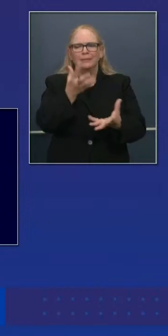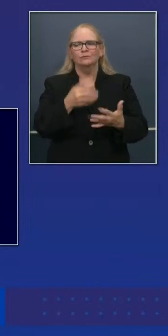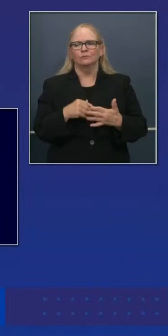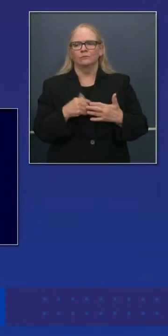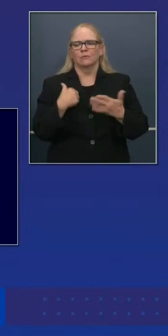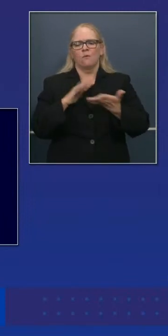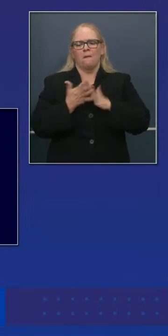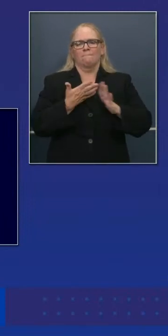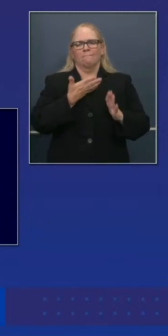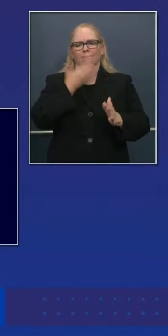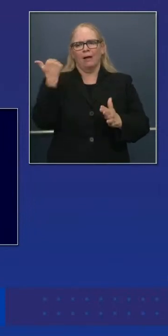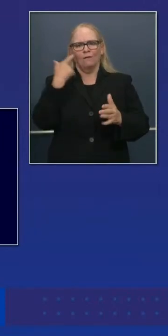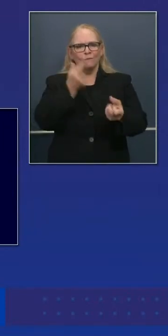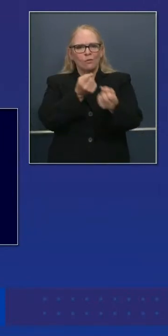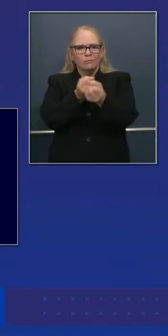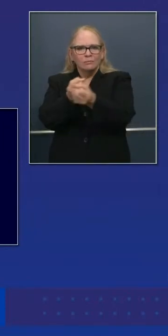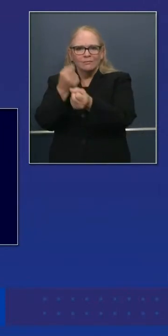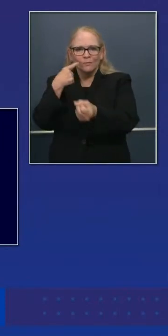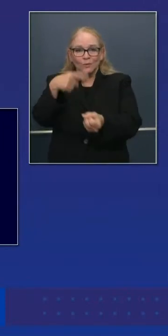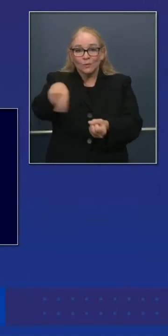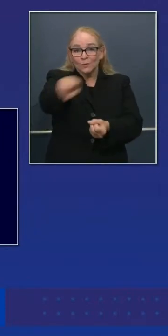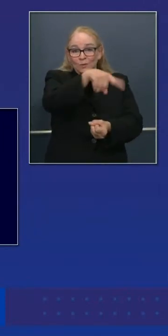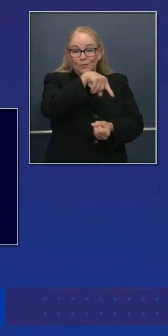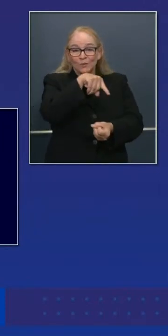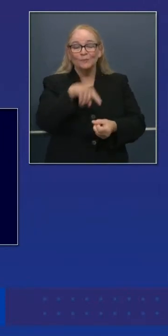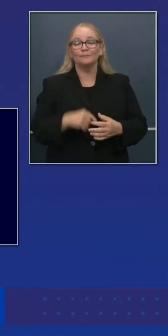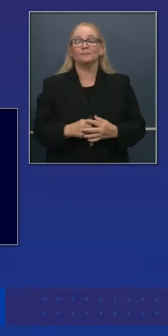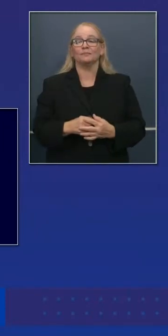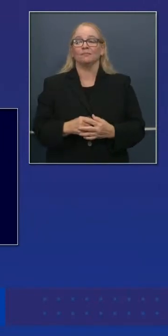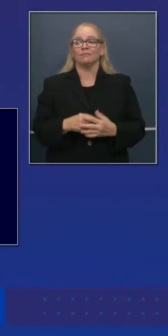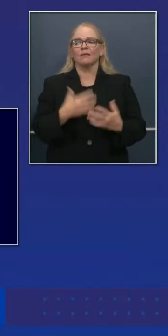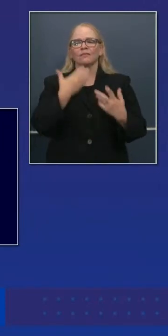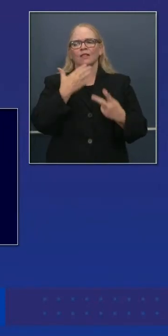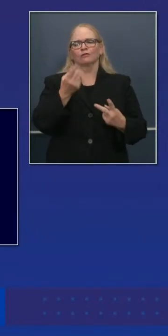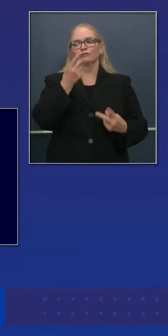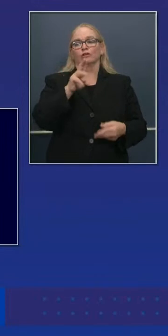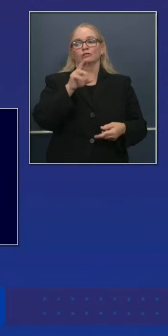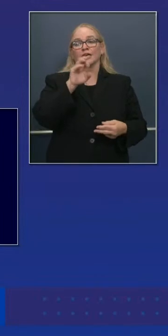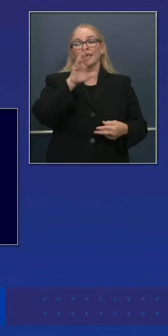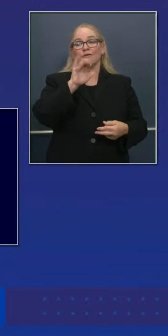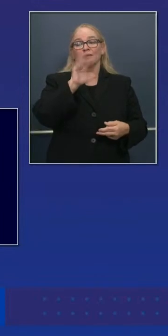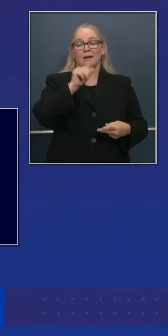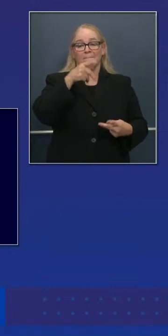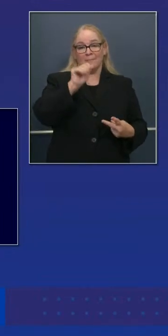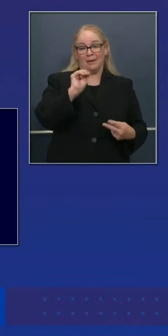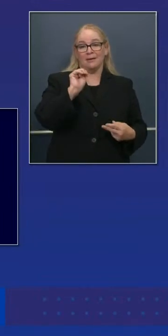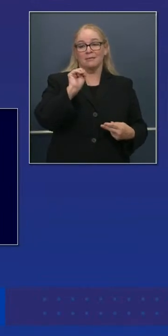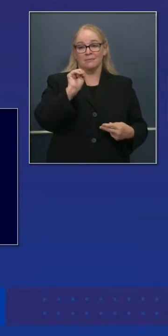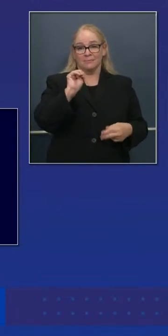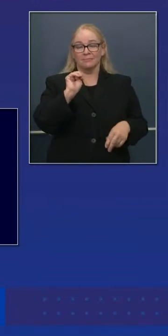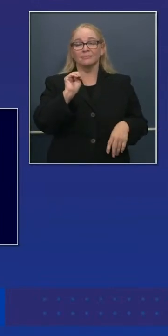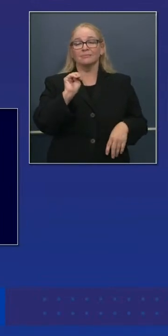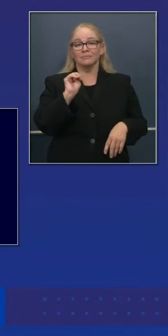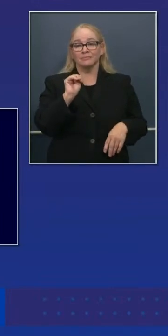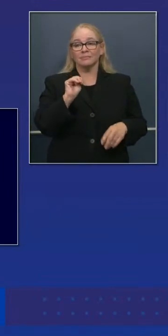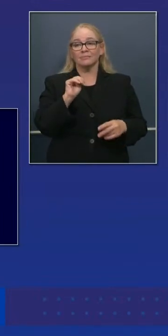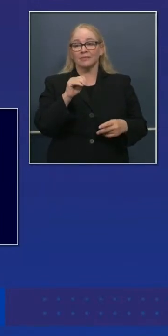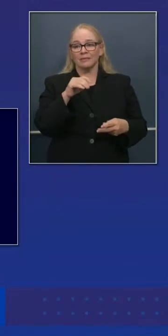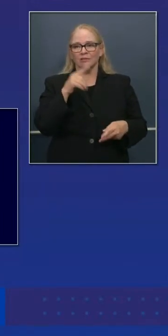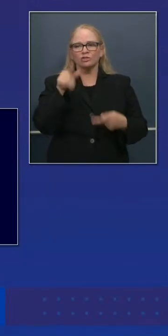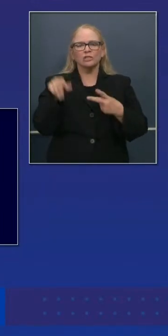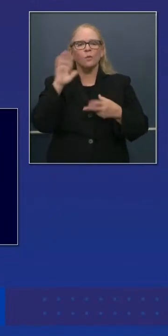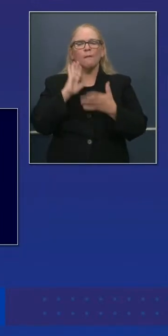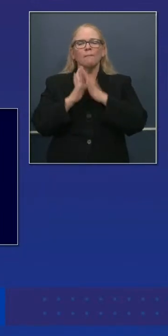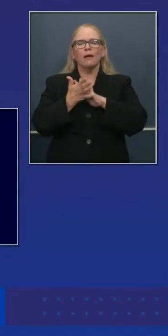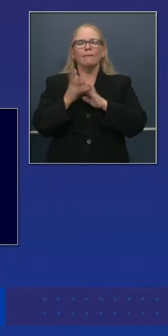all citizens. And to Dr. Erica Pond, who will become our state's acting state